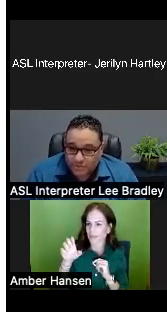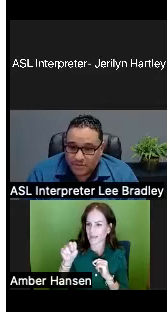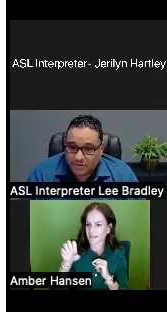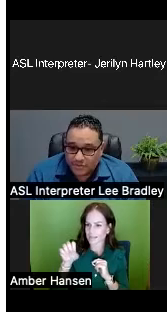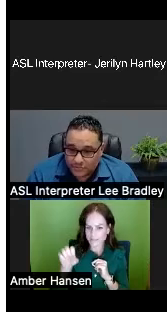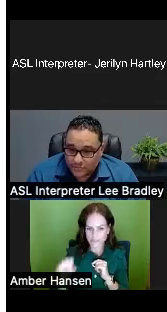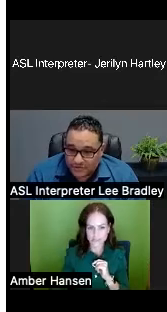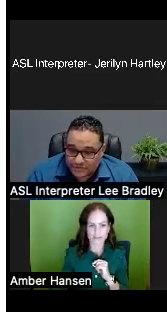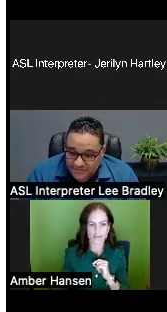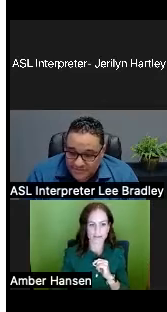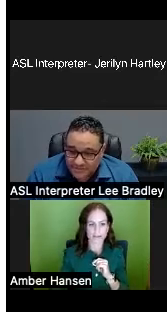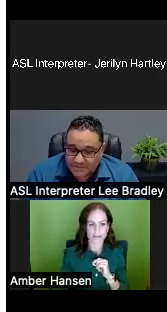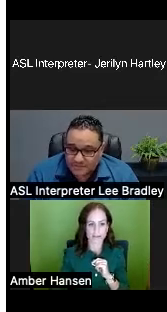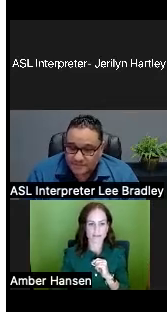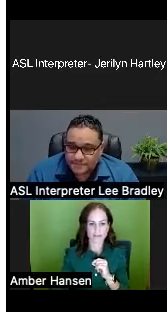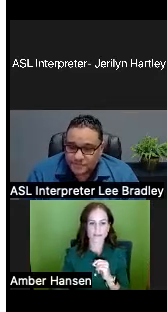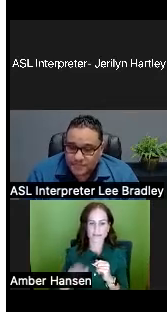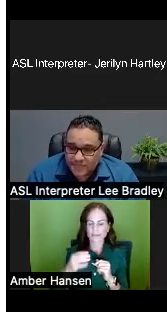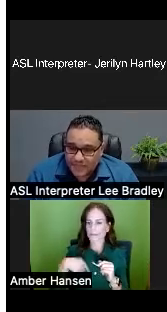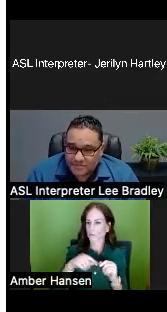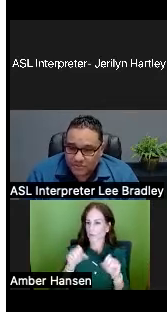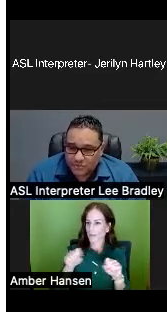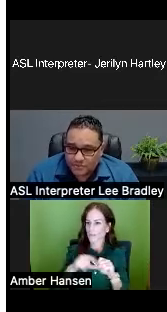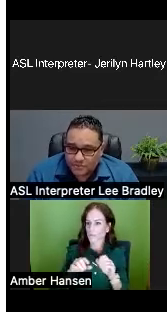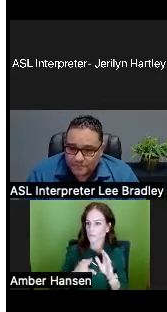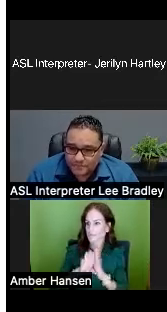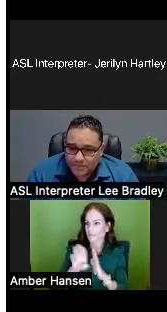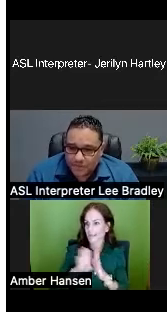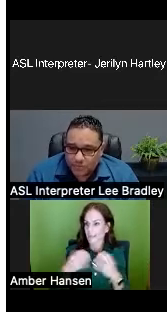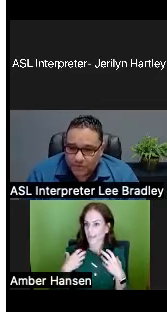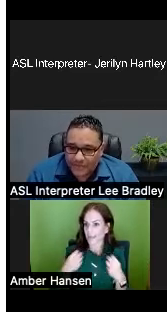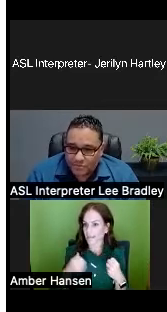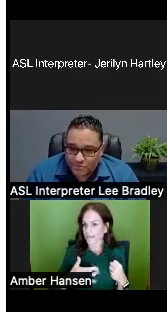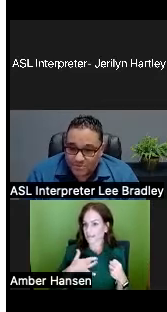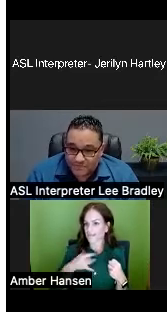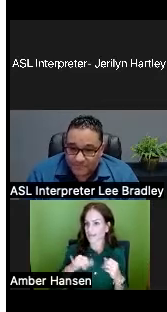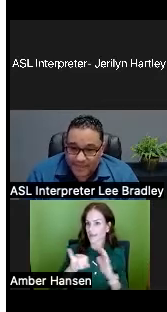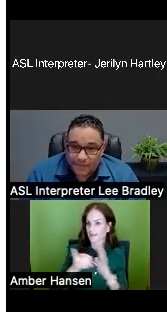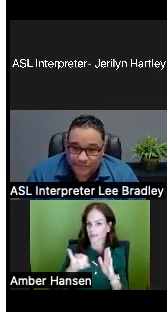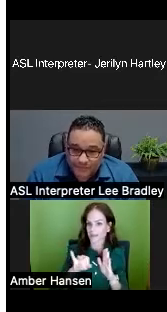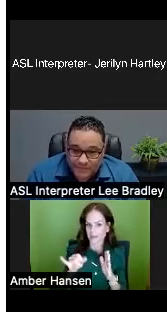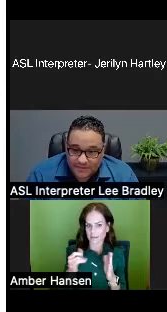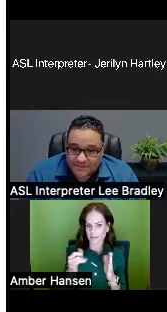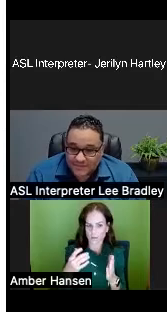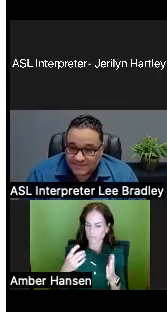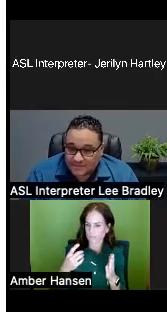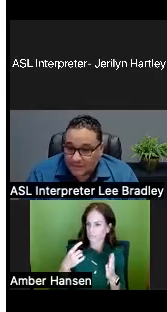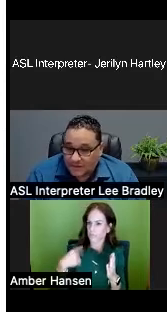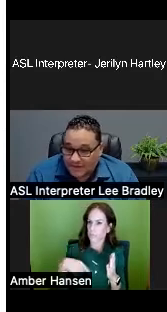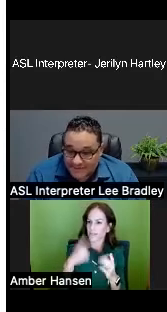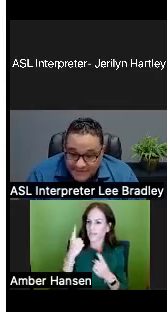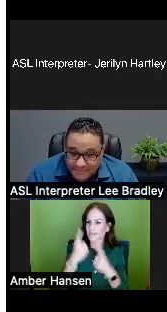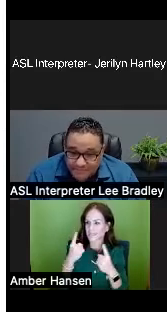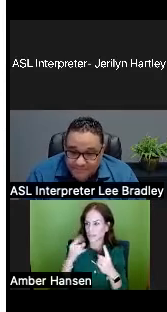world through different lenses. And so we're able to develop healthy sense